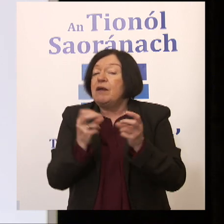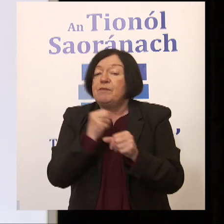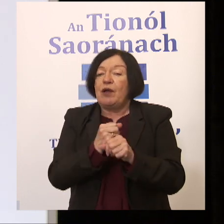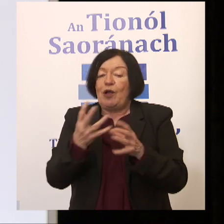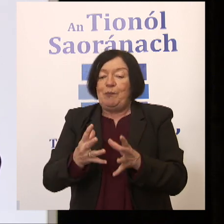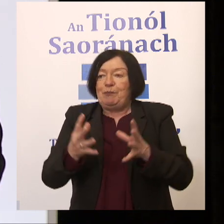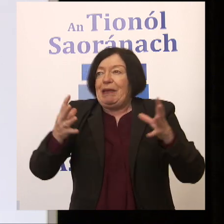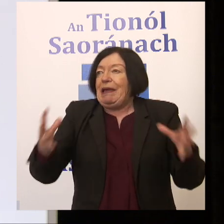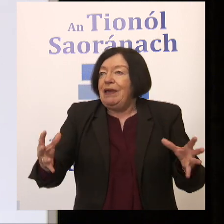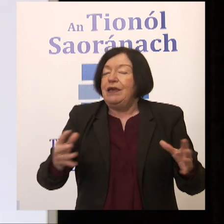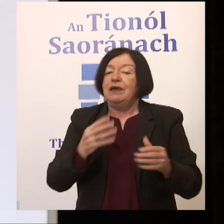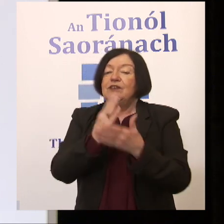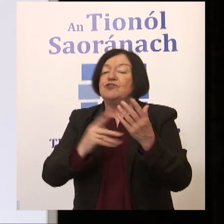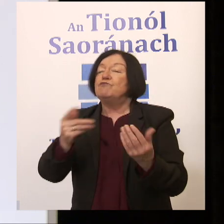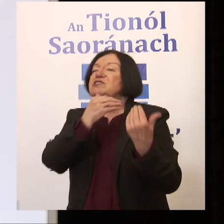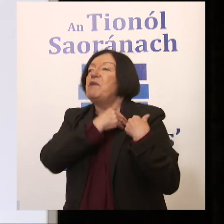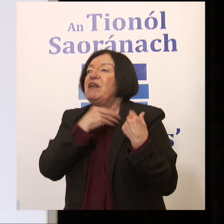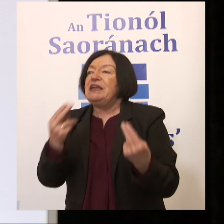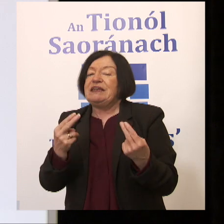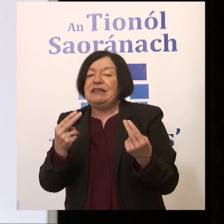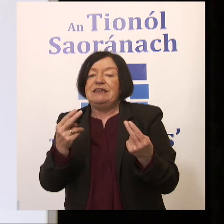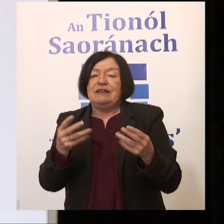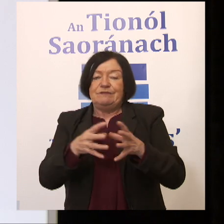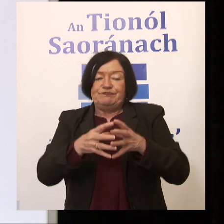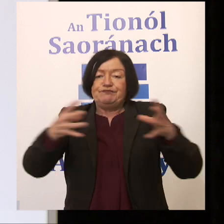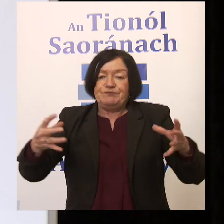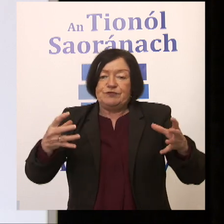scale. Certain responsibilities might require a critical mass